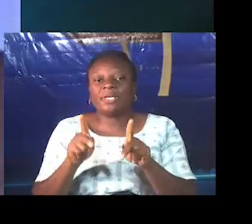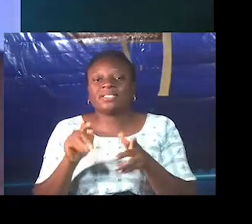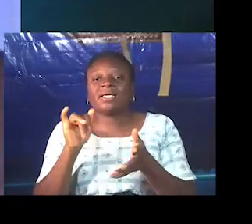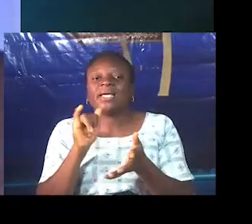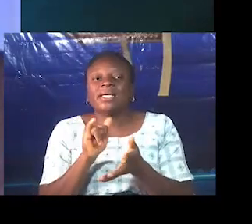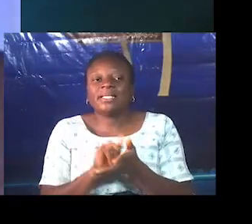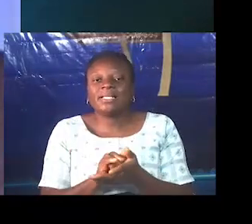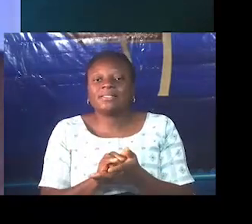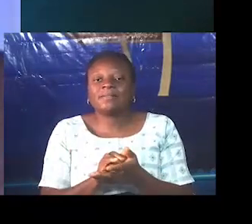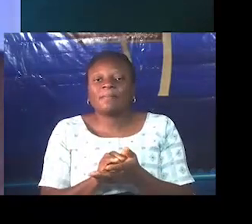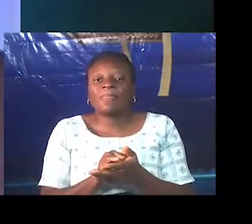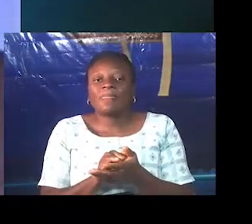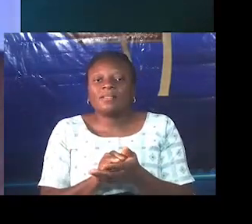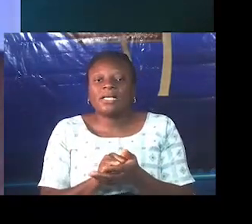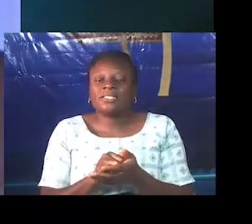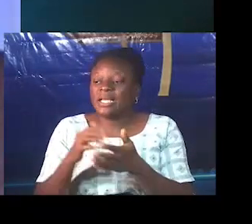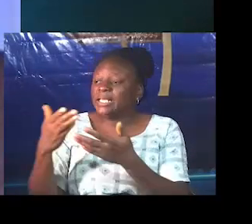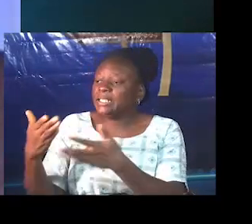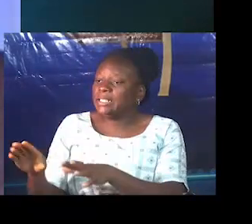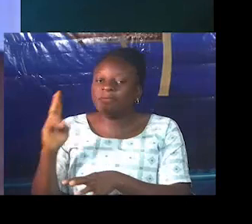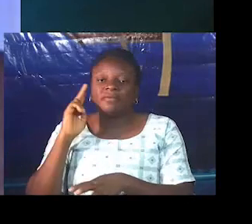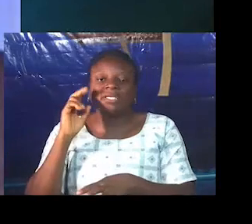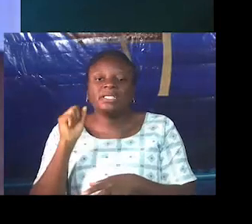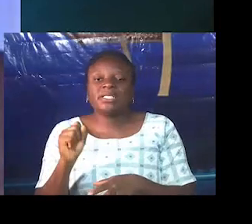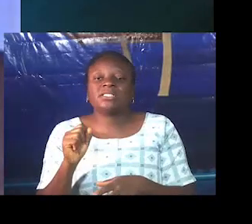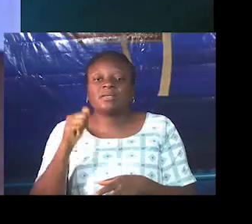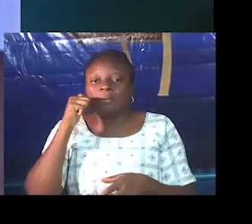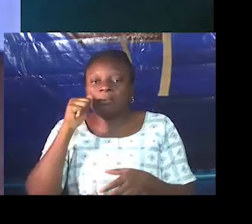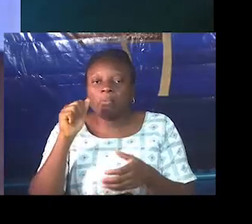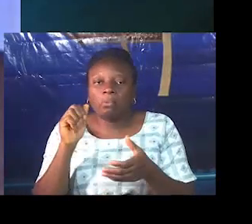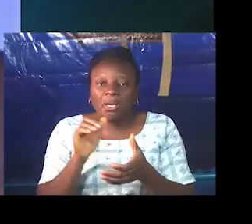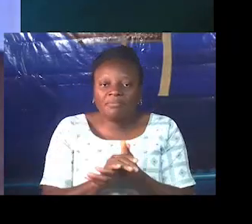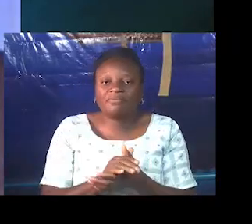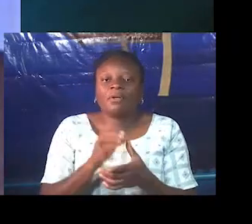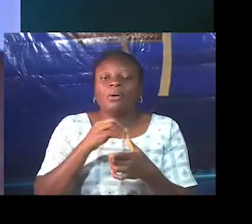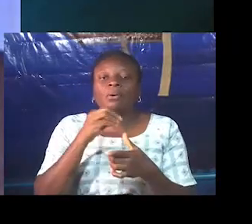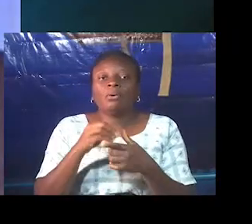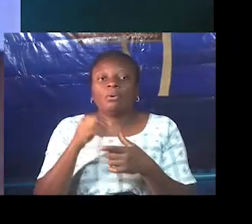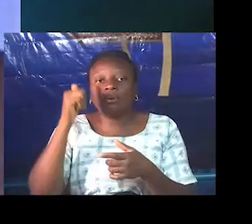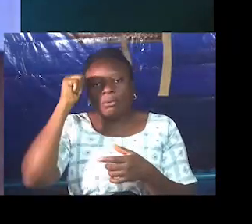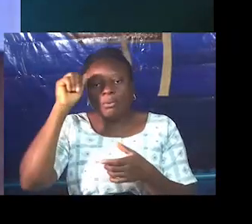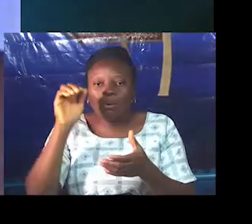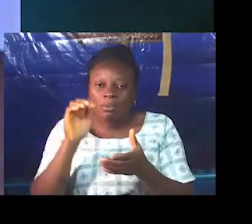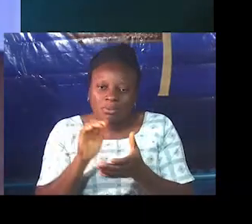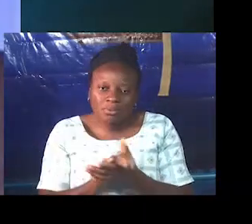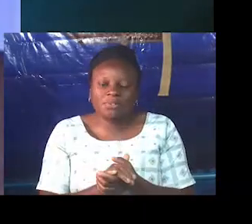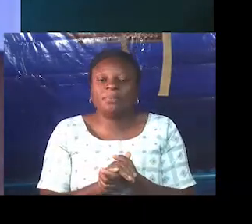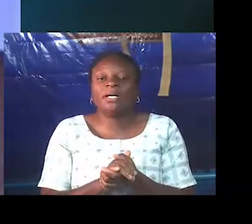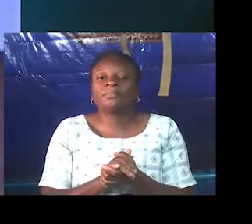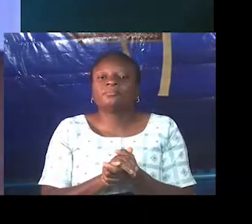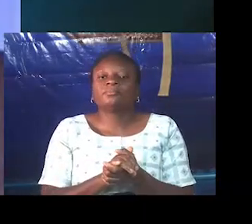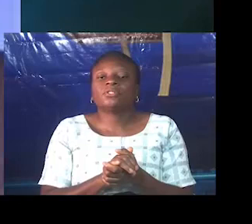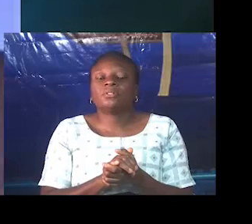are not marriable, those that you don't need to start considering as a young man or as a young